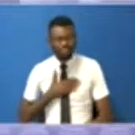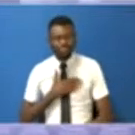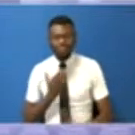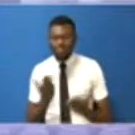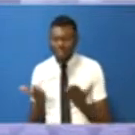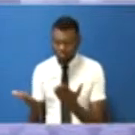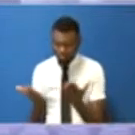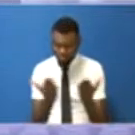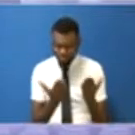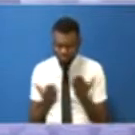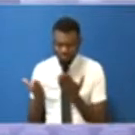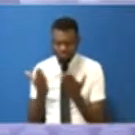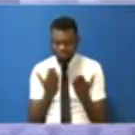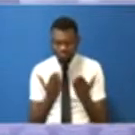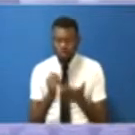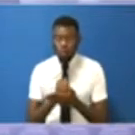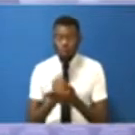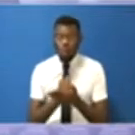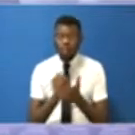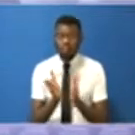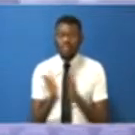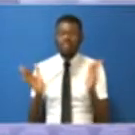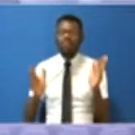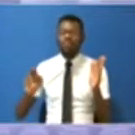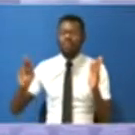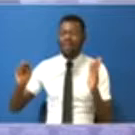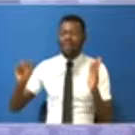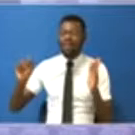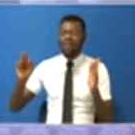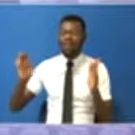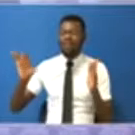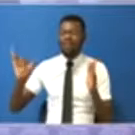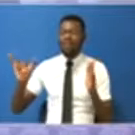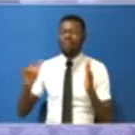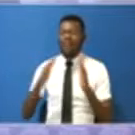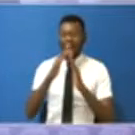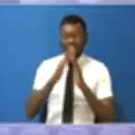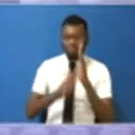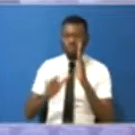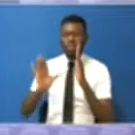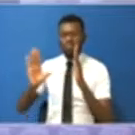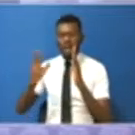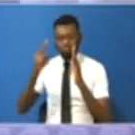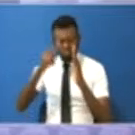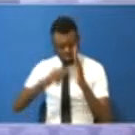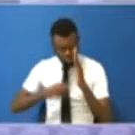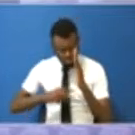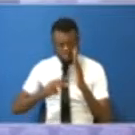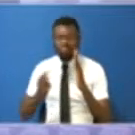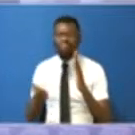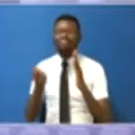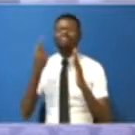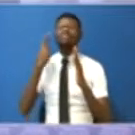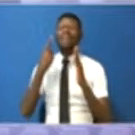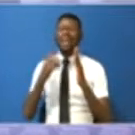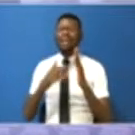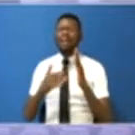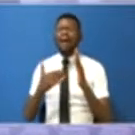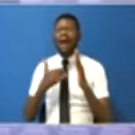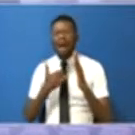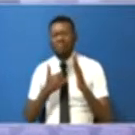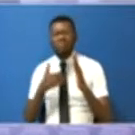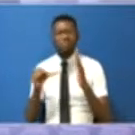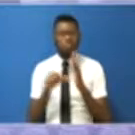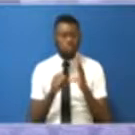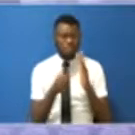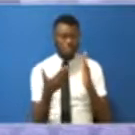auditor general nancy garfungus reports to really see what i'm talking about errors and omissions the statement